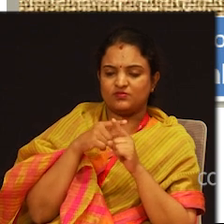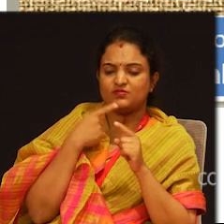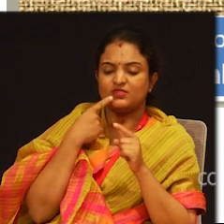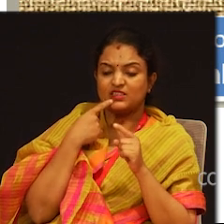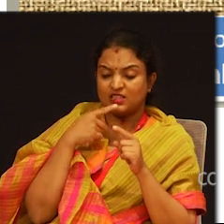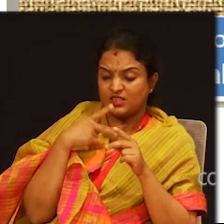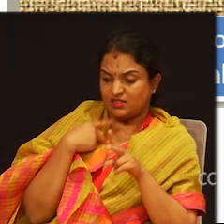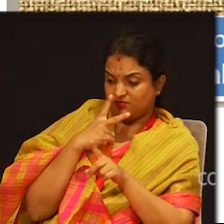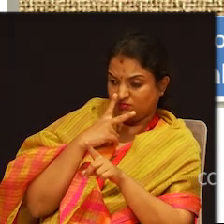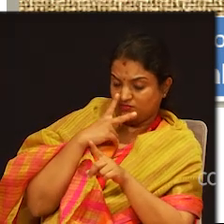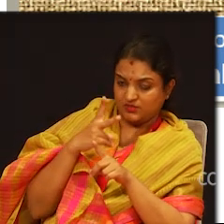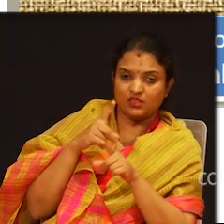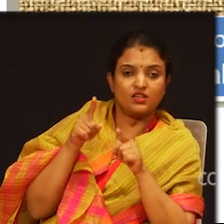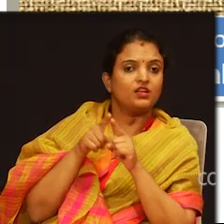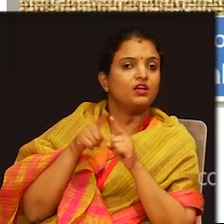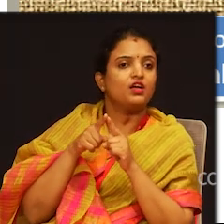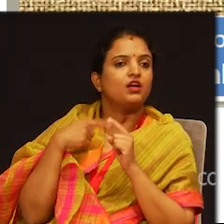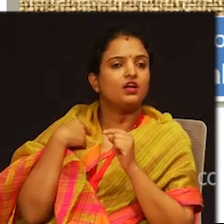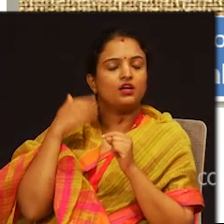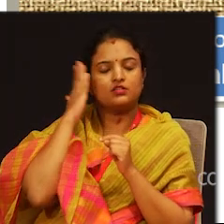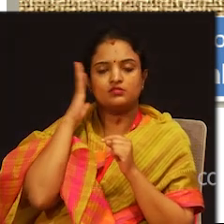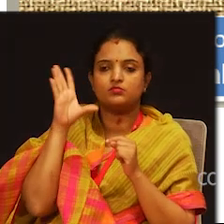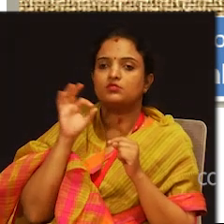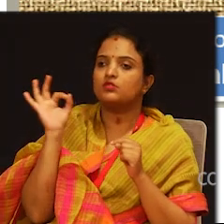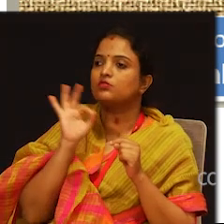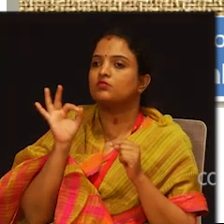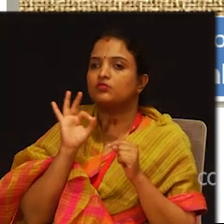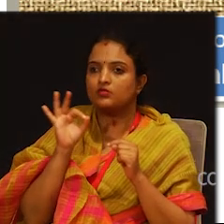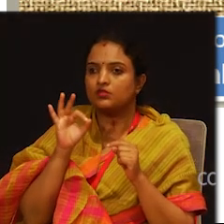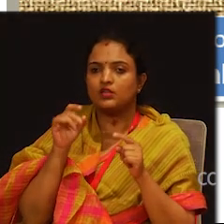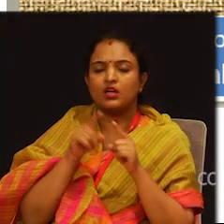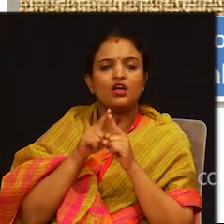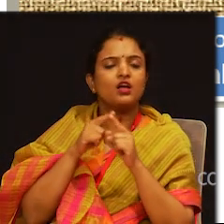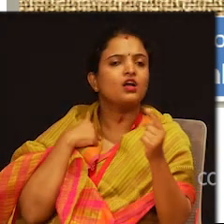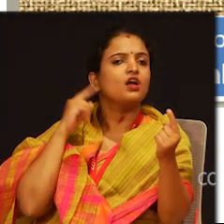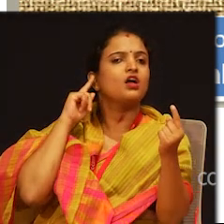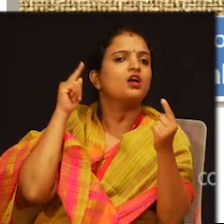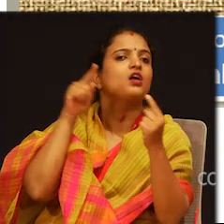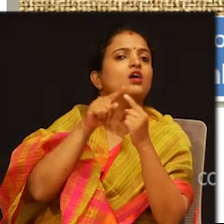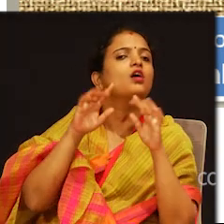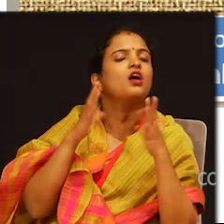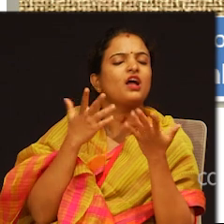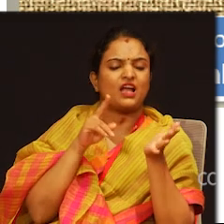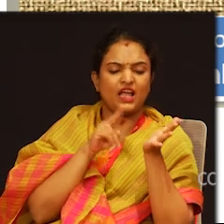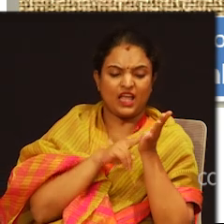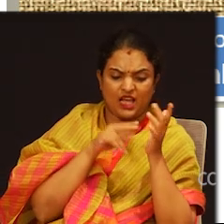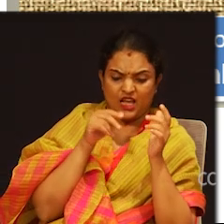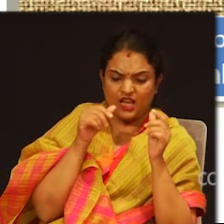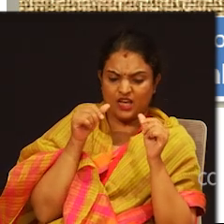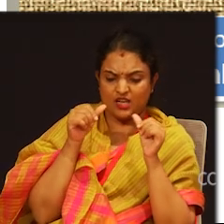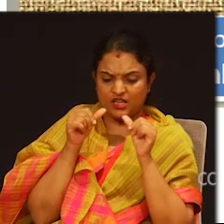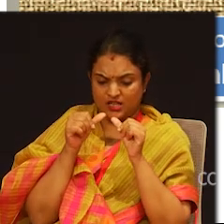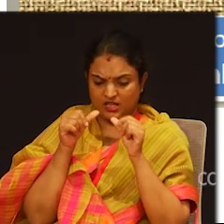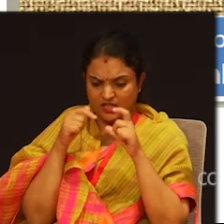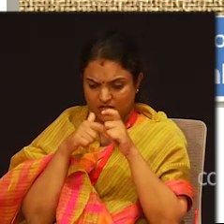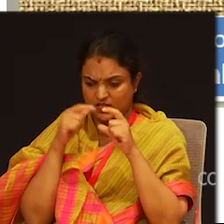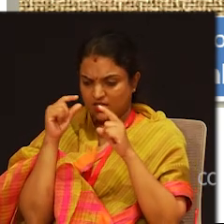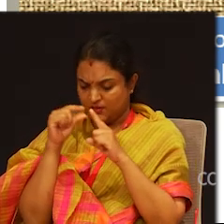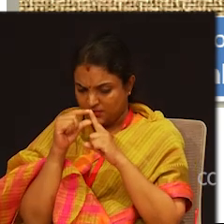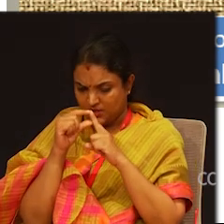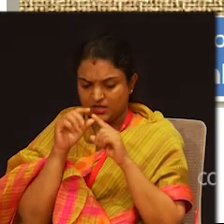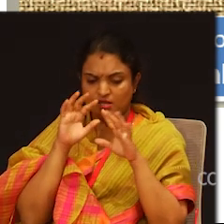because there's a common thread that runs in the SDG goals and the NEP, and a legal